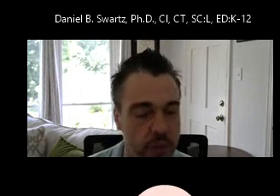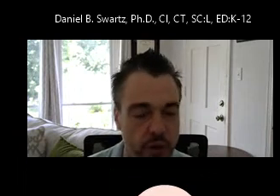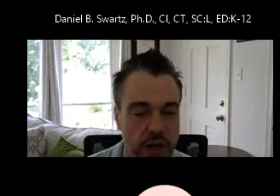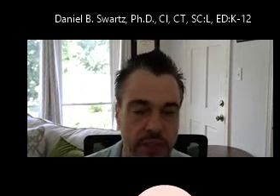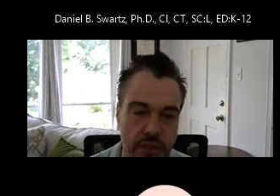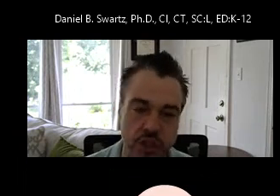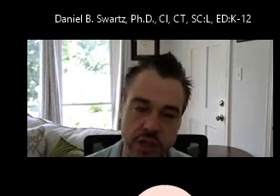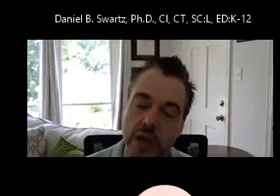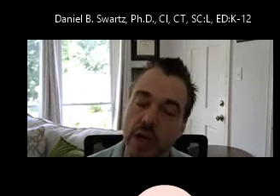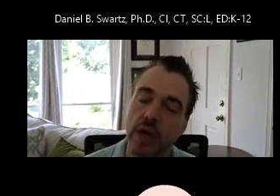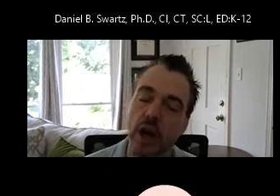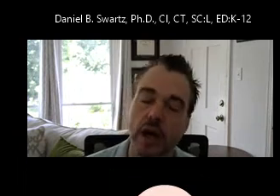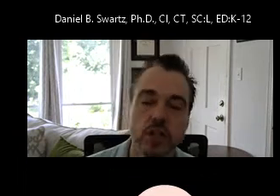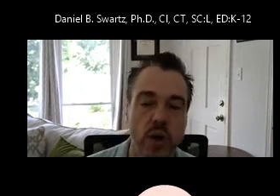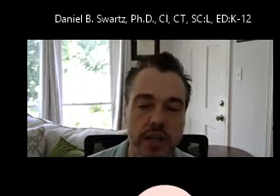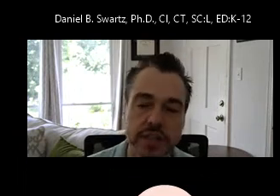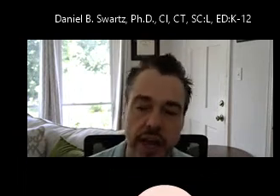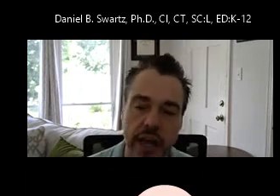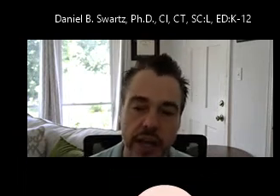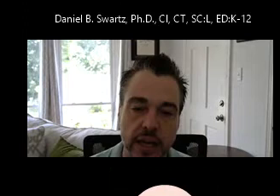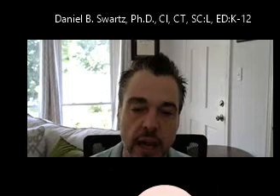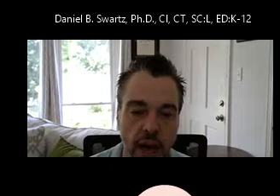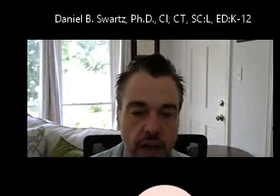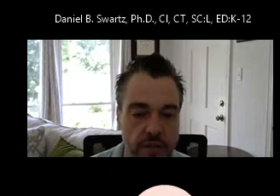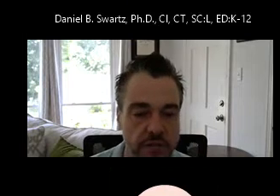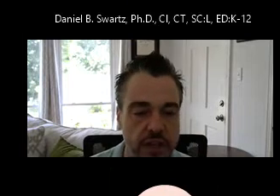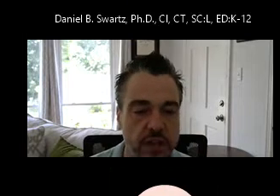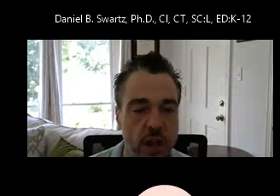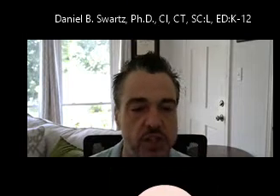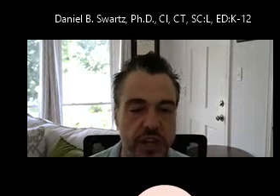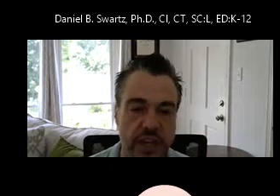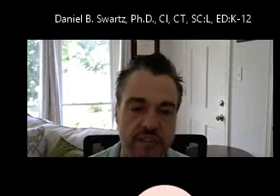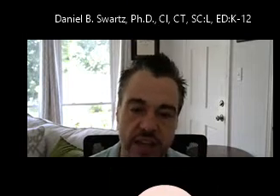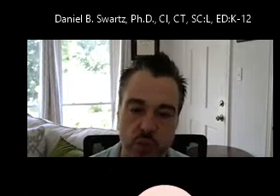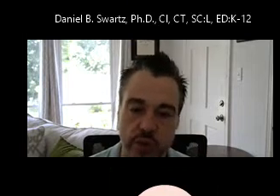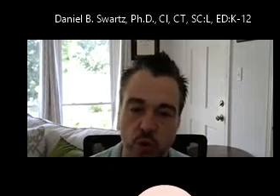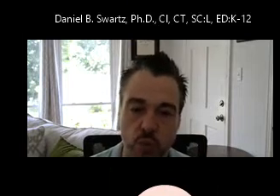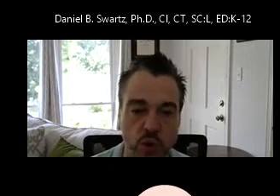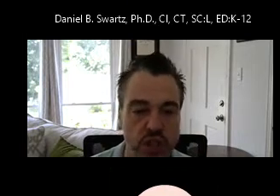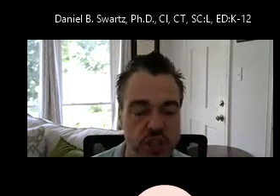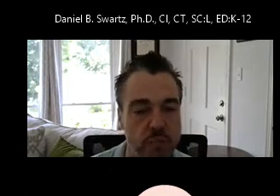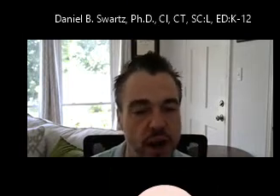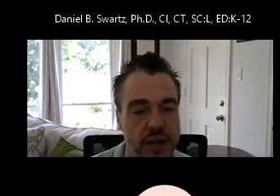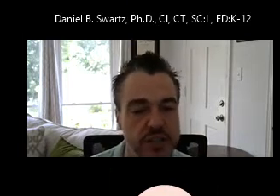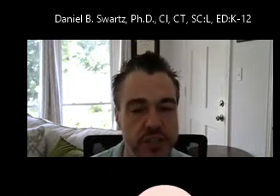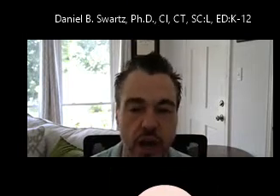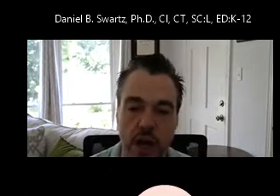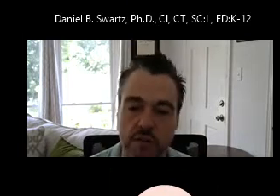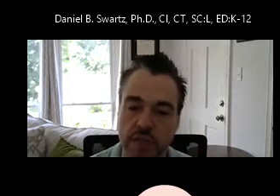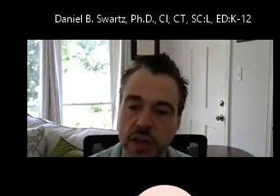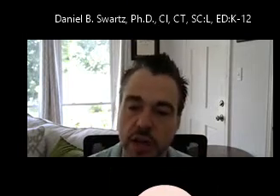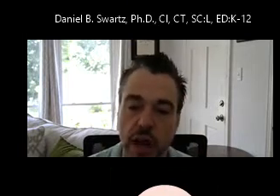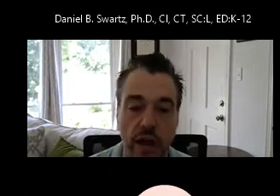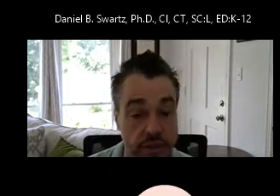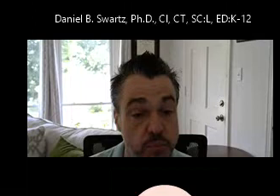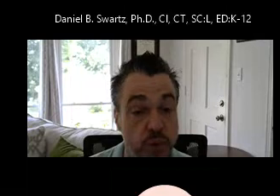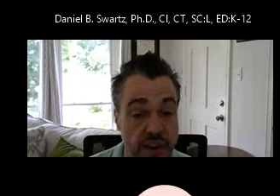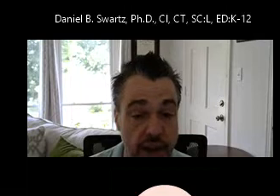leadership, FIT program leadership, as well as a FIT cost study advisory group, which is comprised